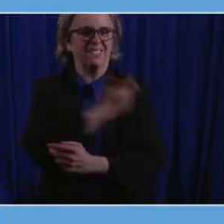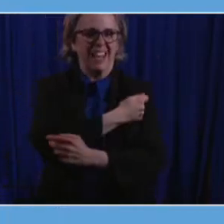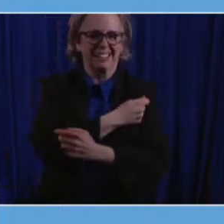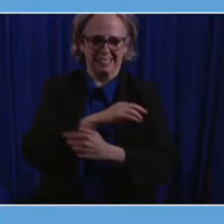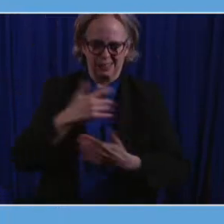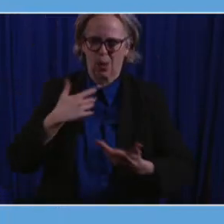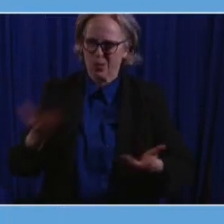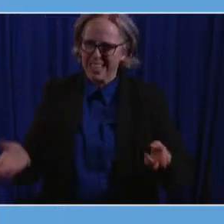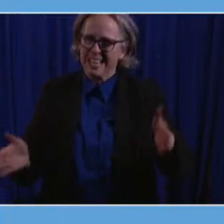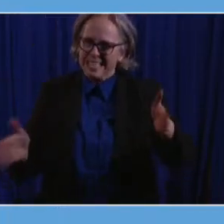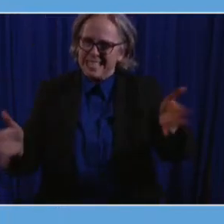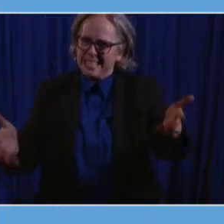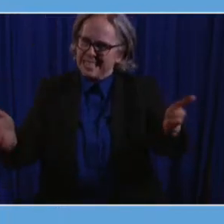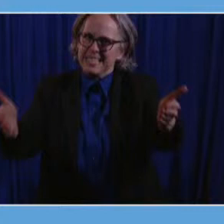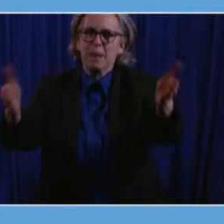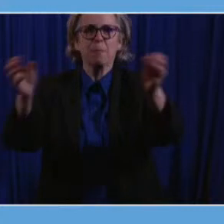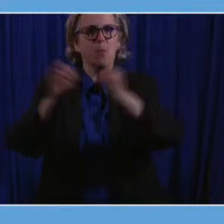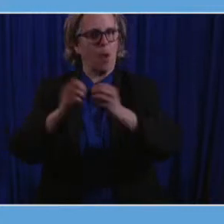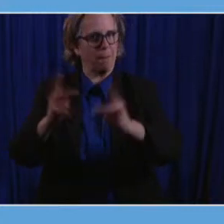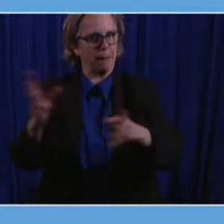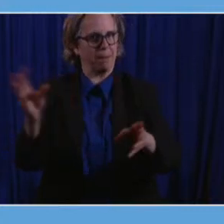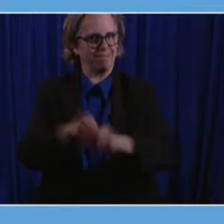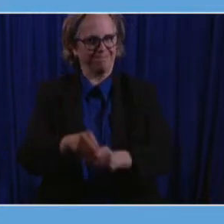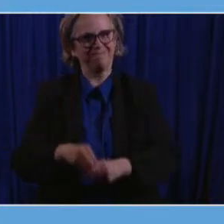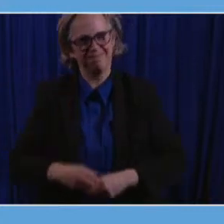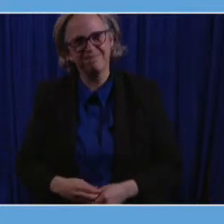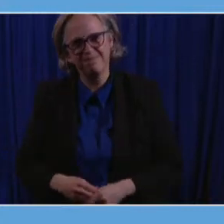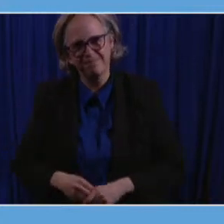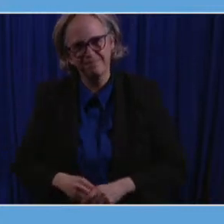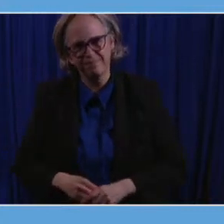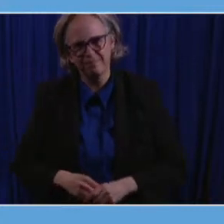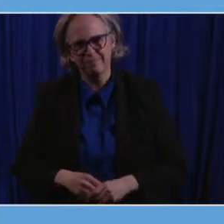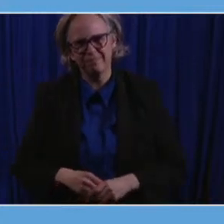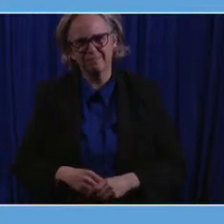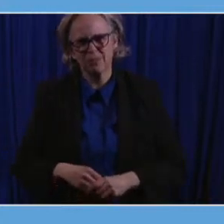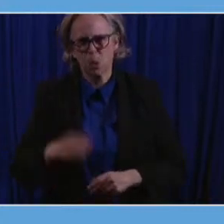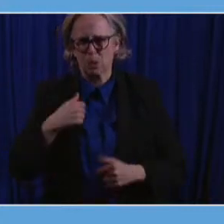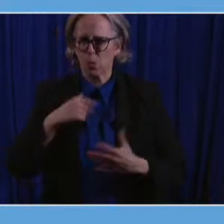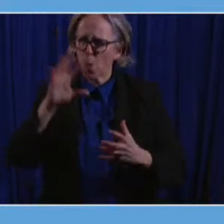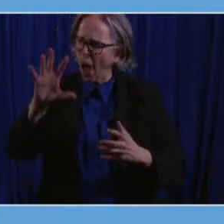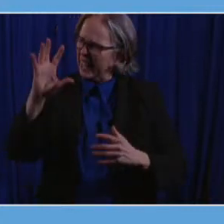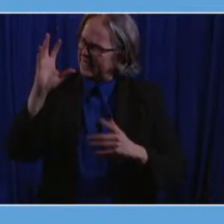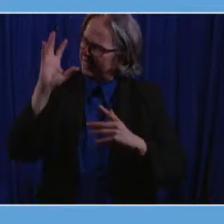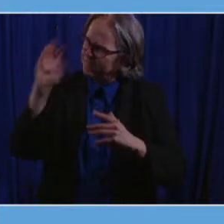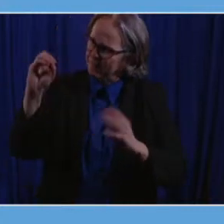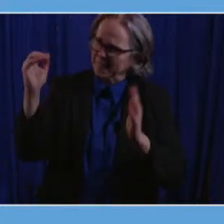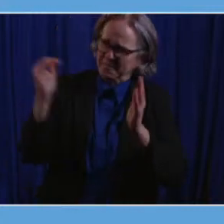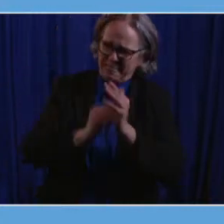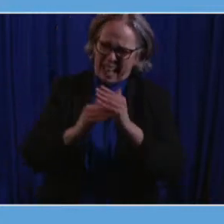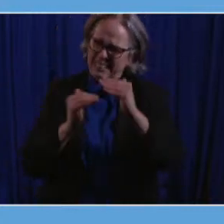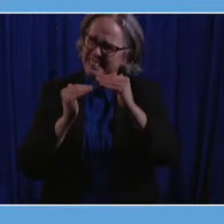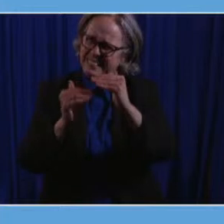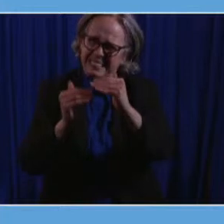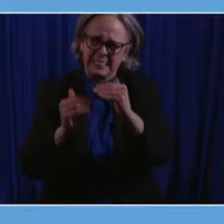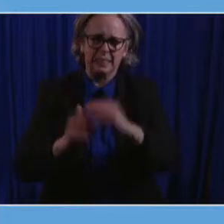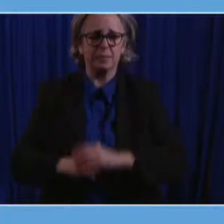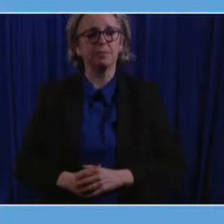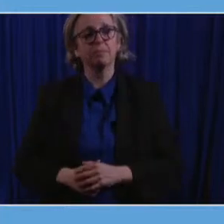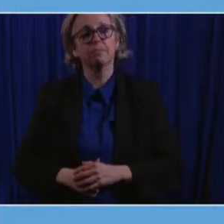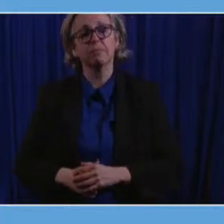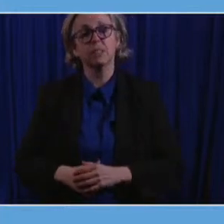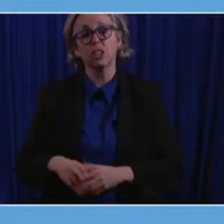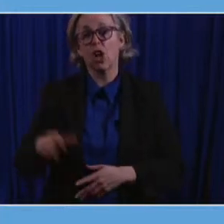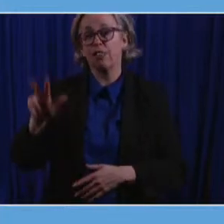this vaccination process, but close to 50,000. We're now at 36.4% of